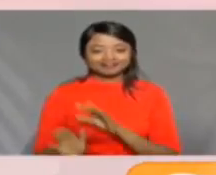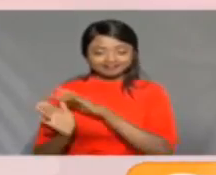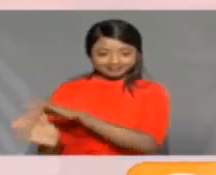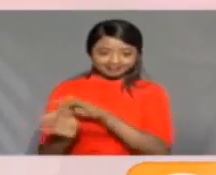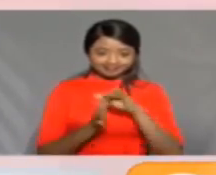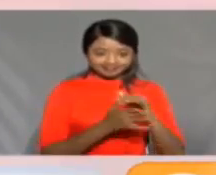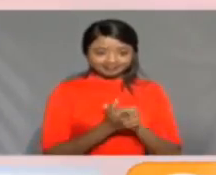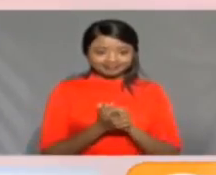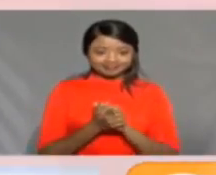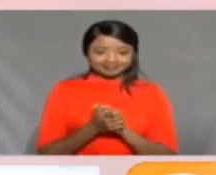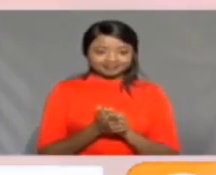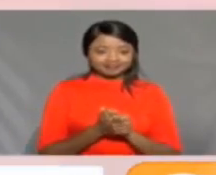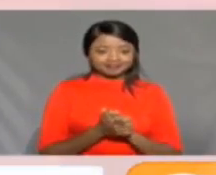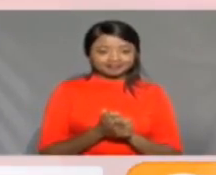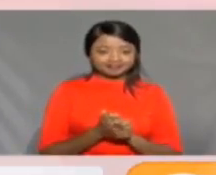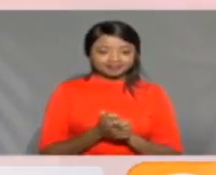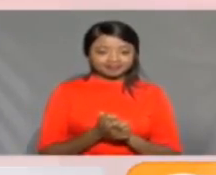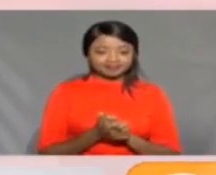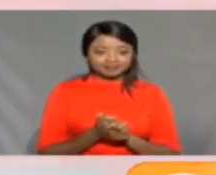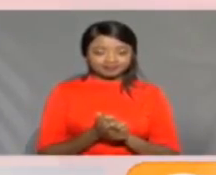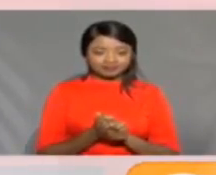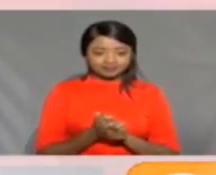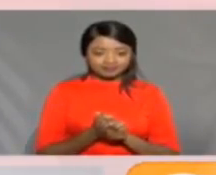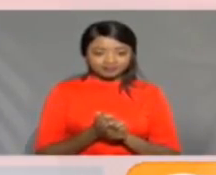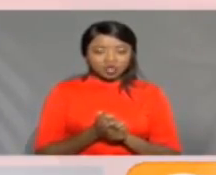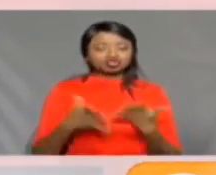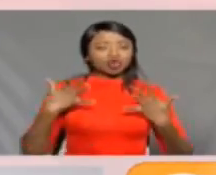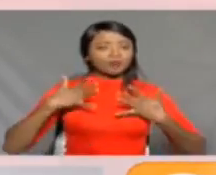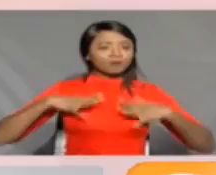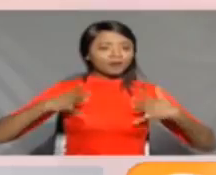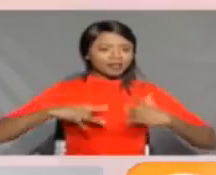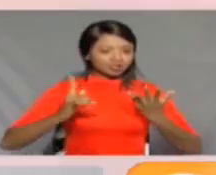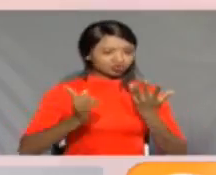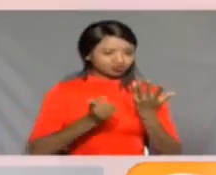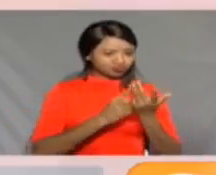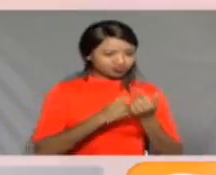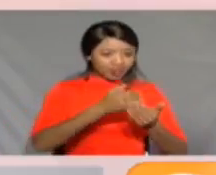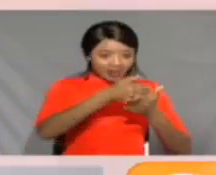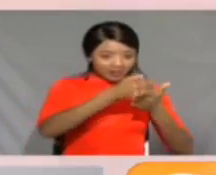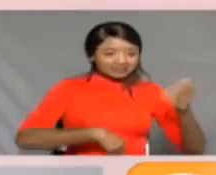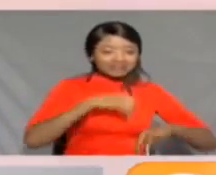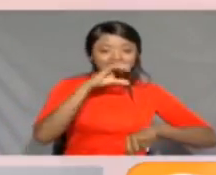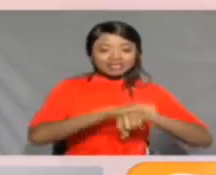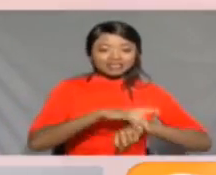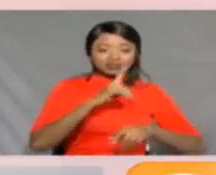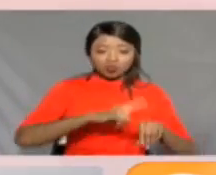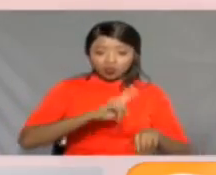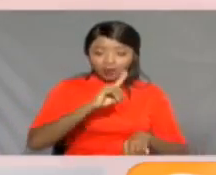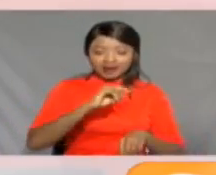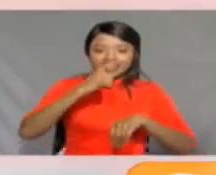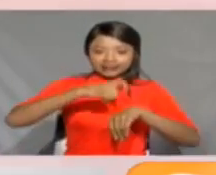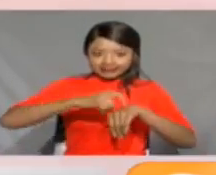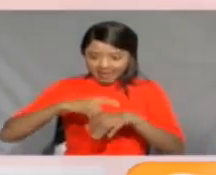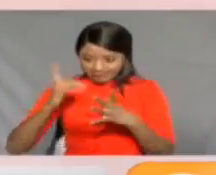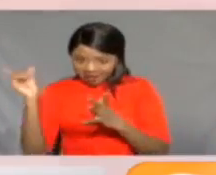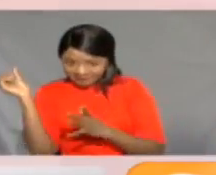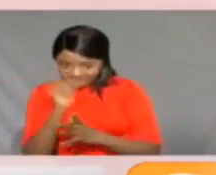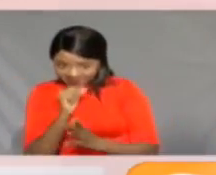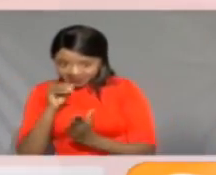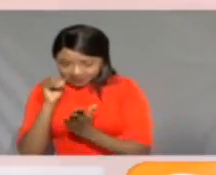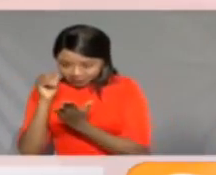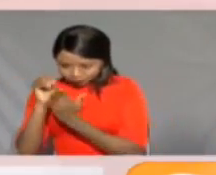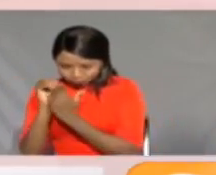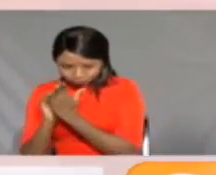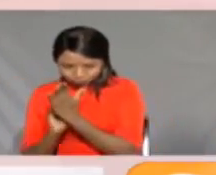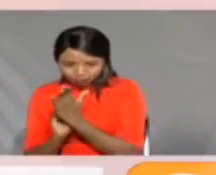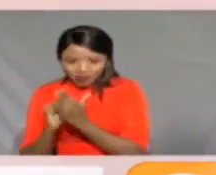And the preliminary results of the upcoming population census will be released 3 months after the end of the exercise. The full report to be released